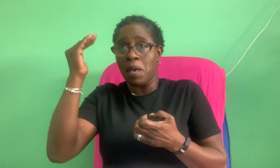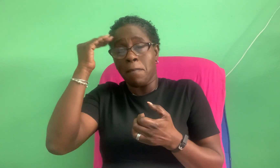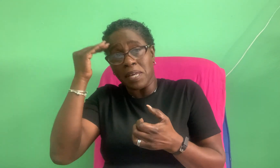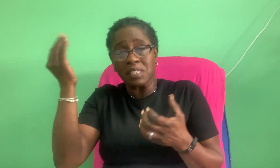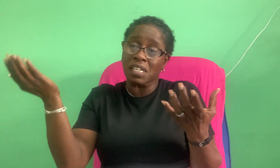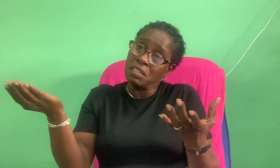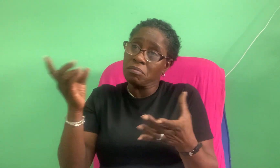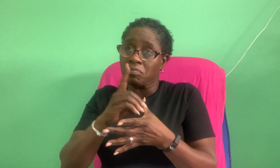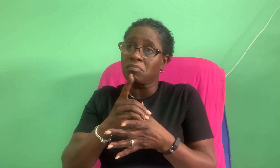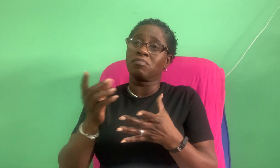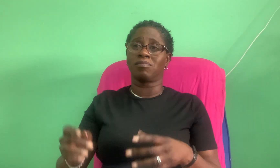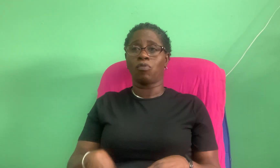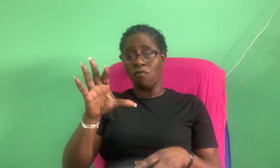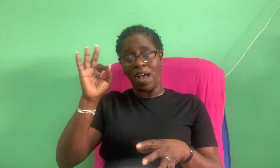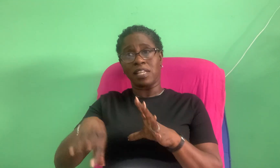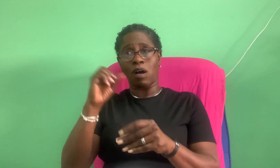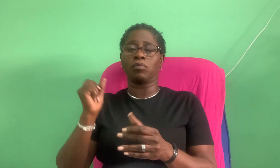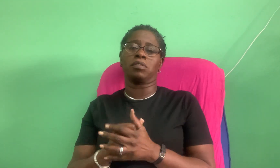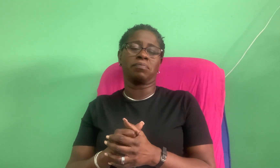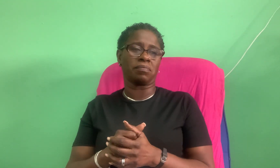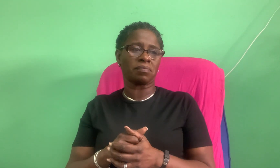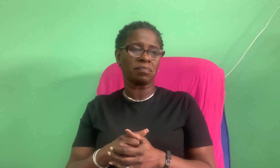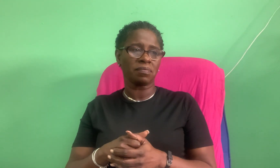is disabled. So there's that.